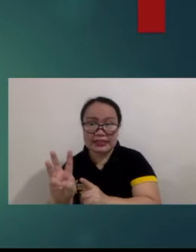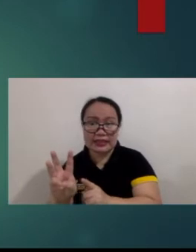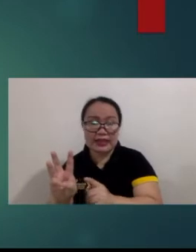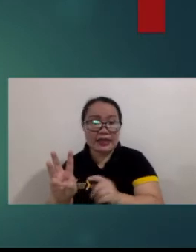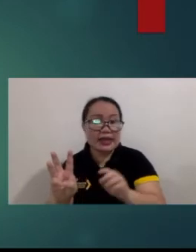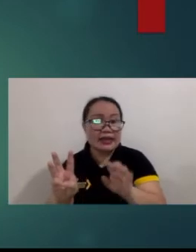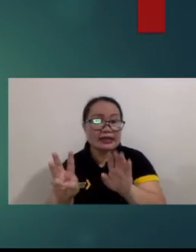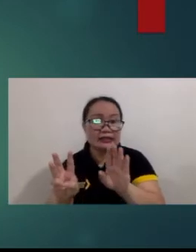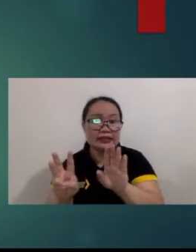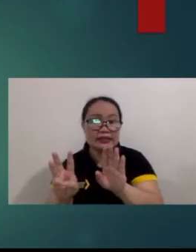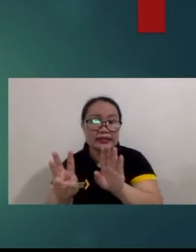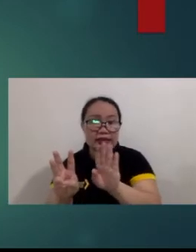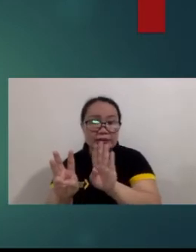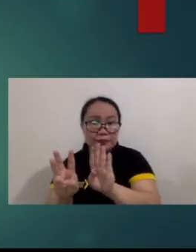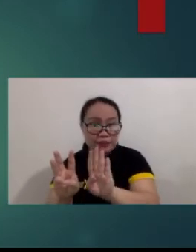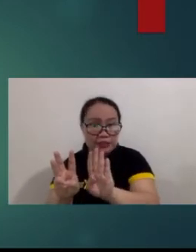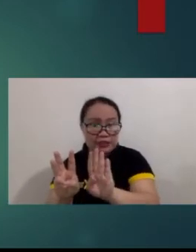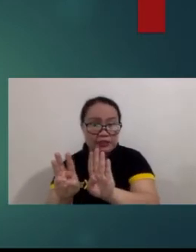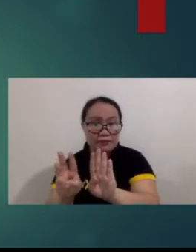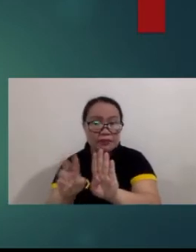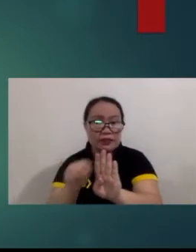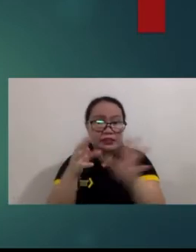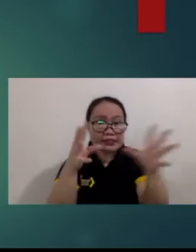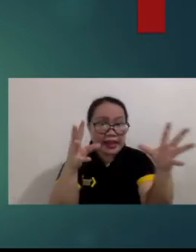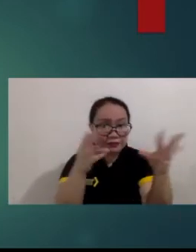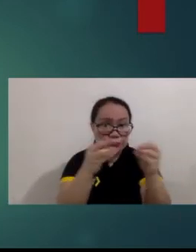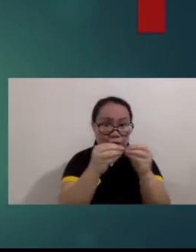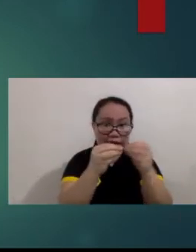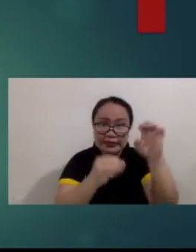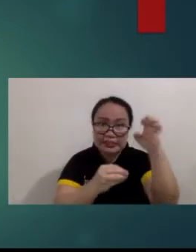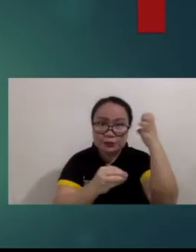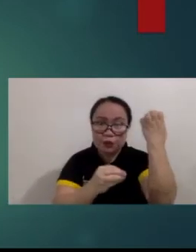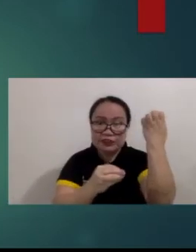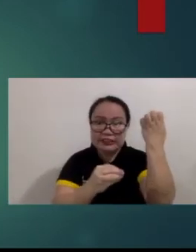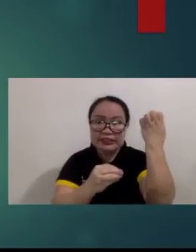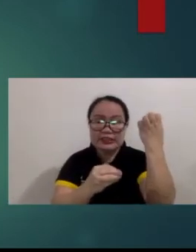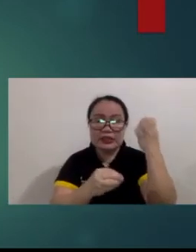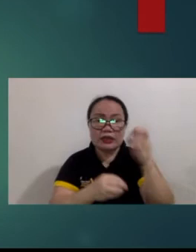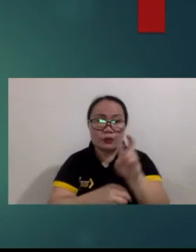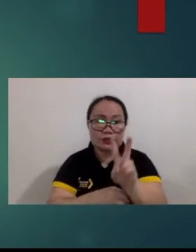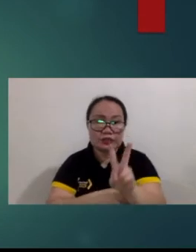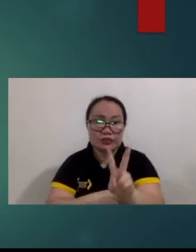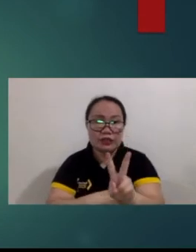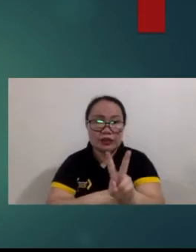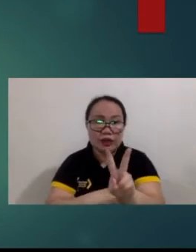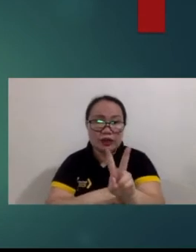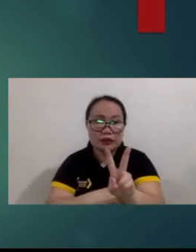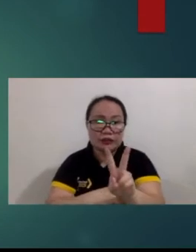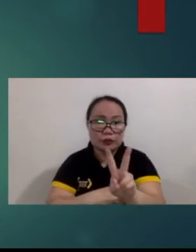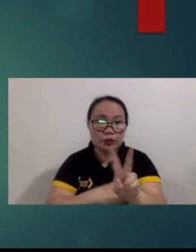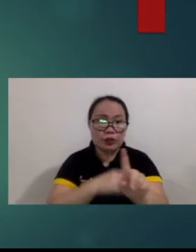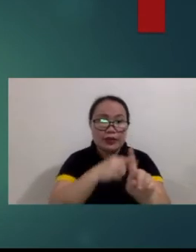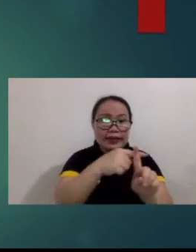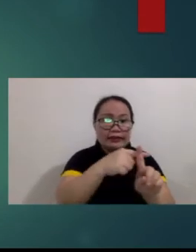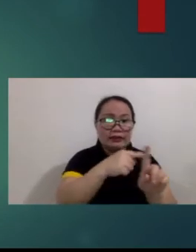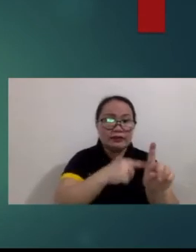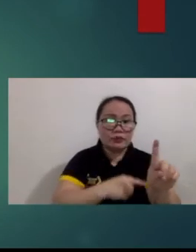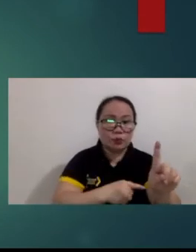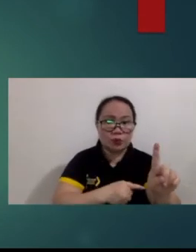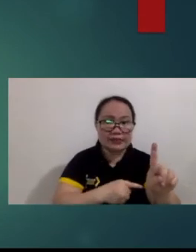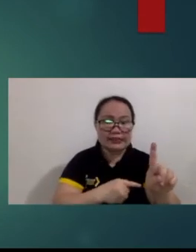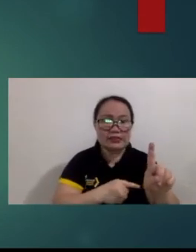6. And then b, just have to add the exponents, which are 2